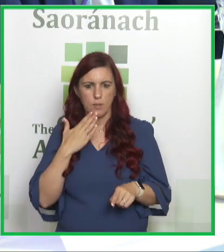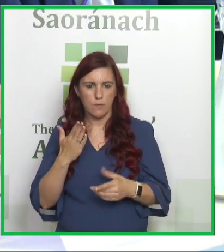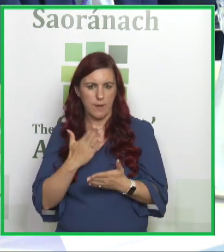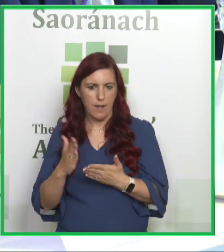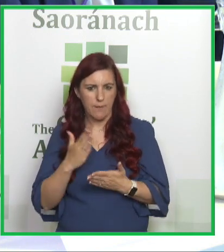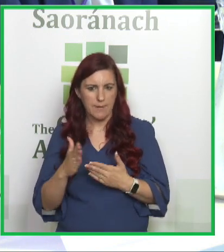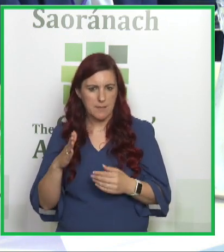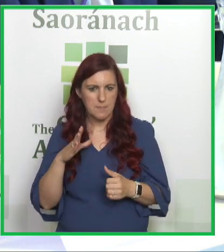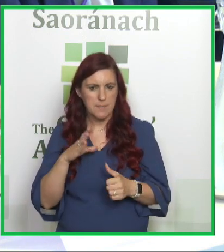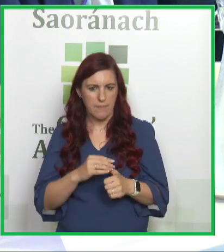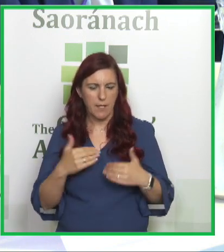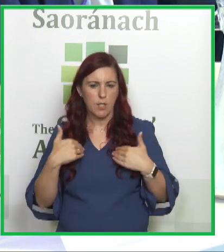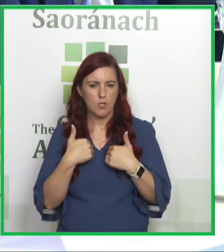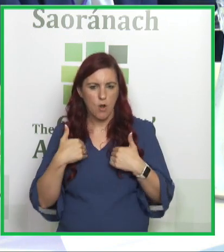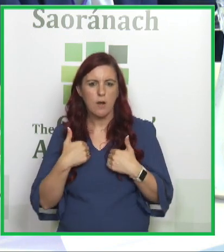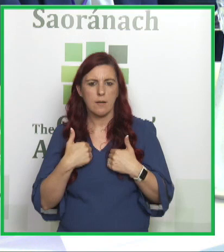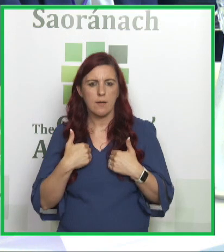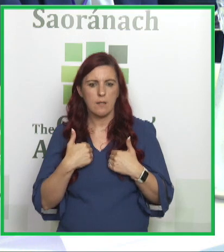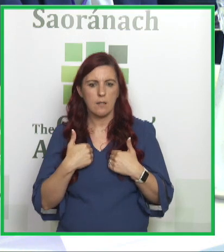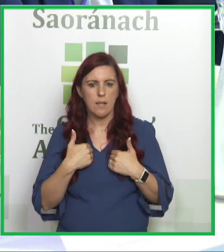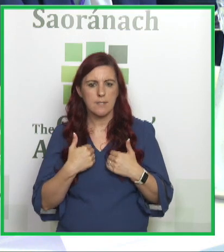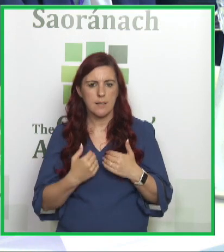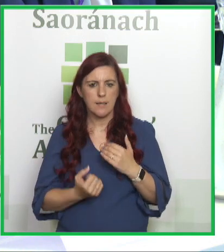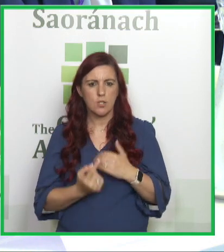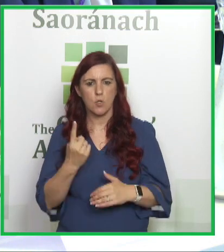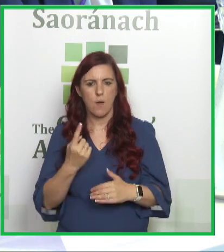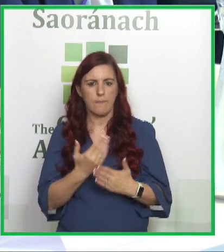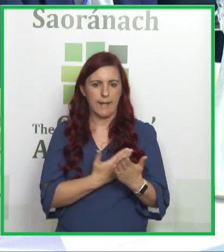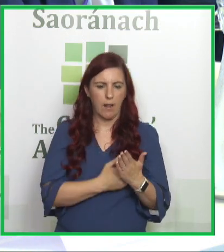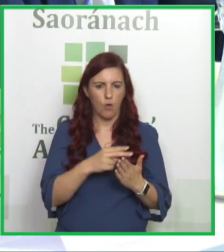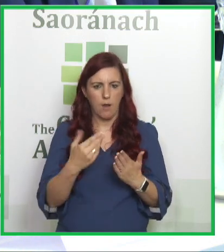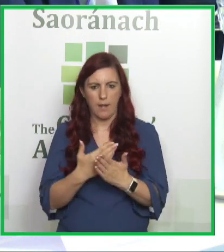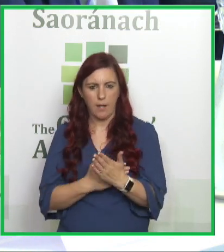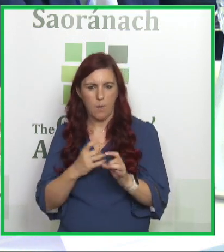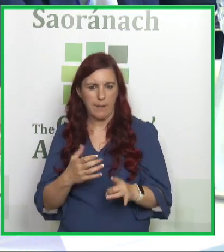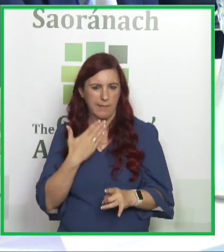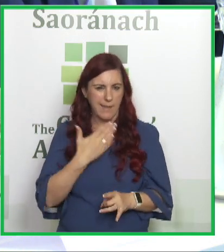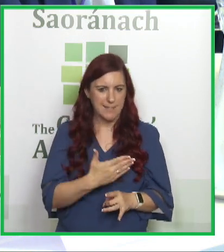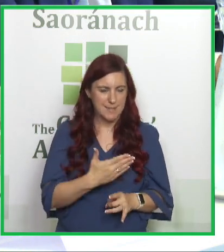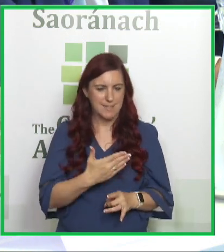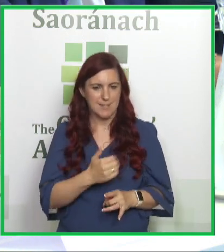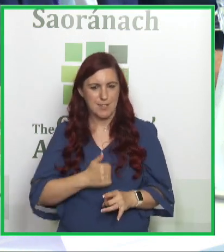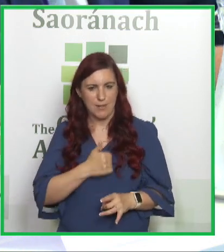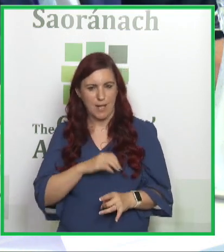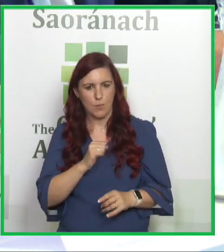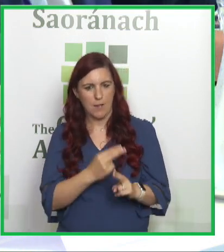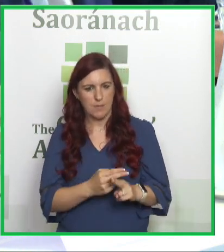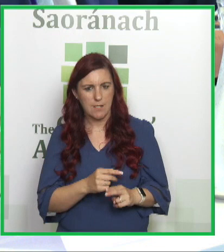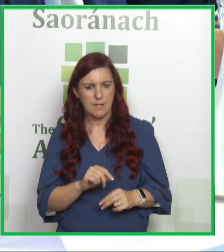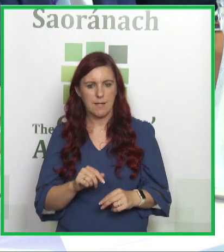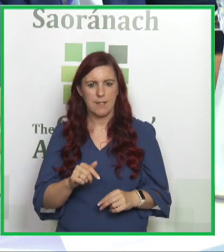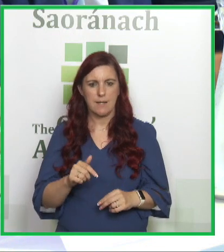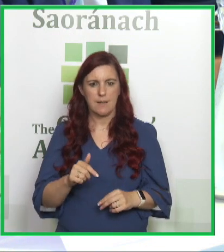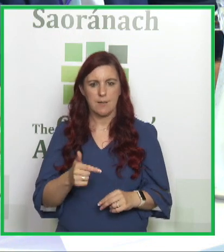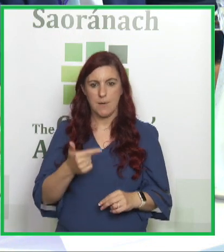specific concerns expressed so far was the issue of legalisation. Absolutely. Okay, thanks, and sorry to put you on the spot on that one. Can I put the second person on the